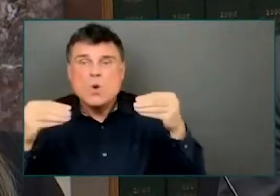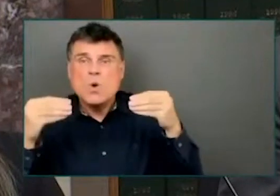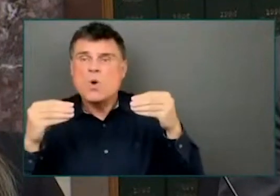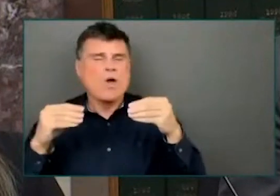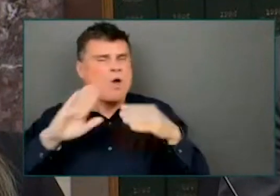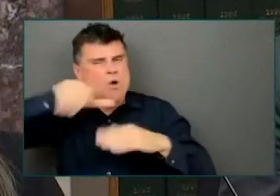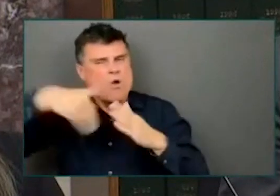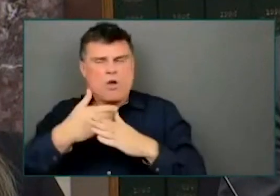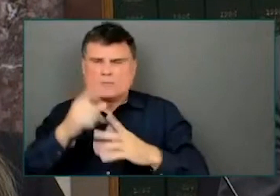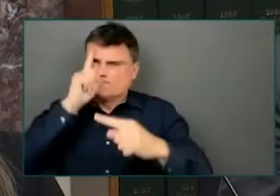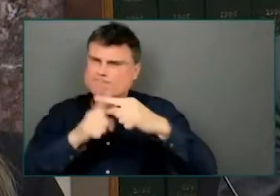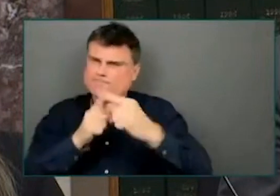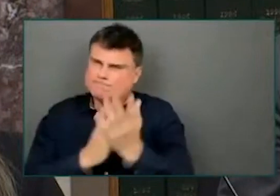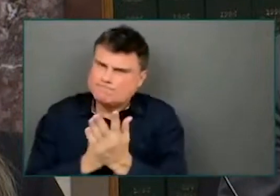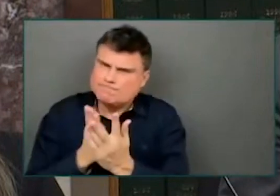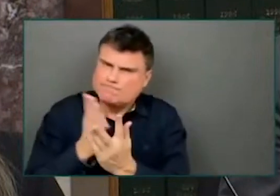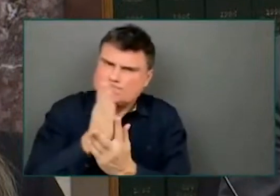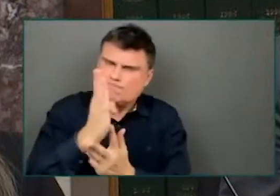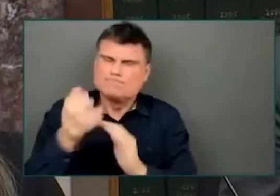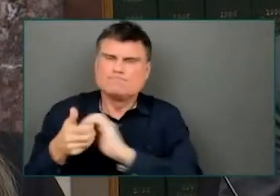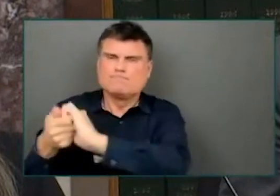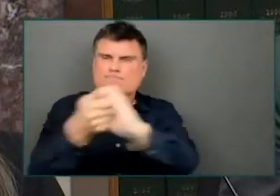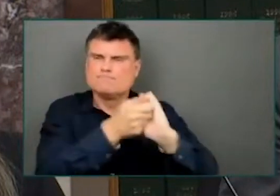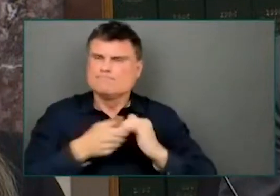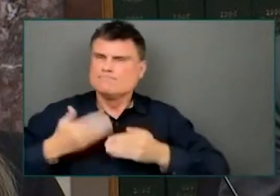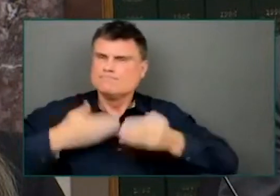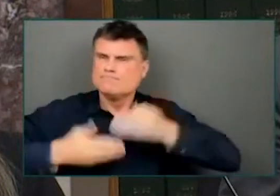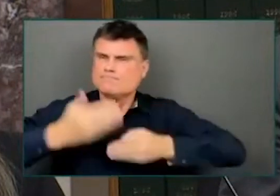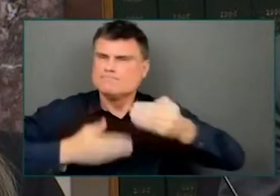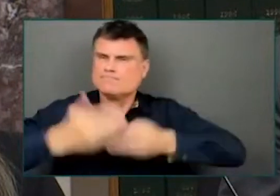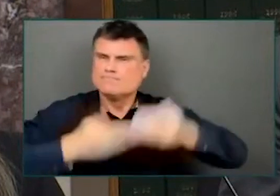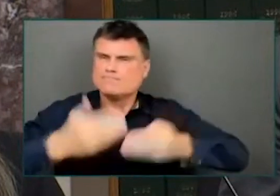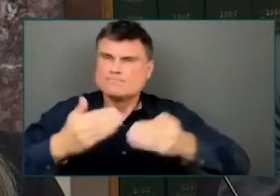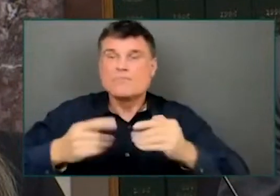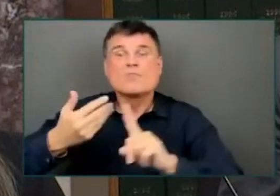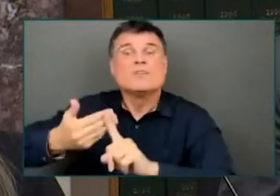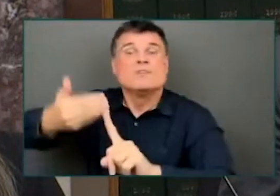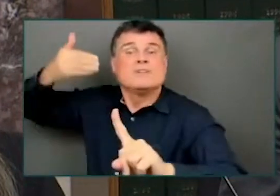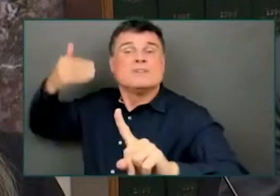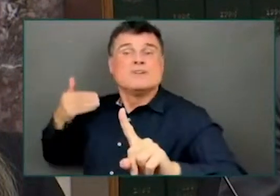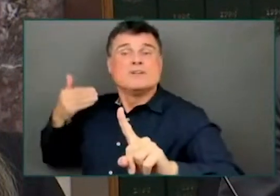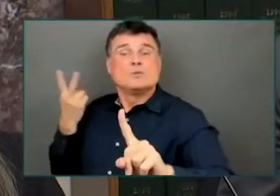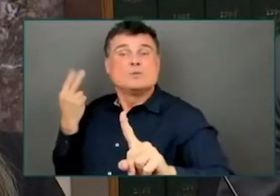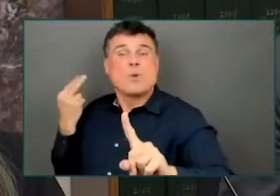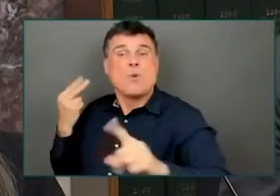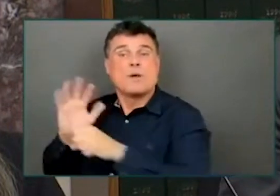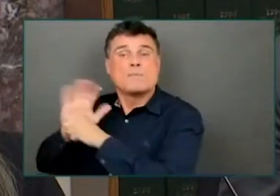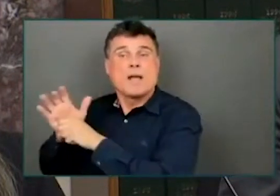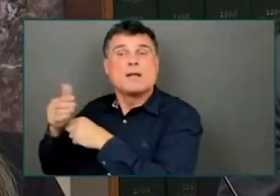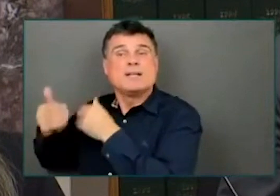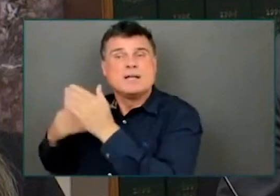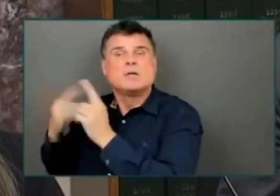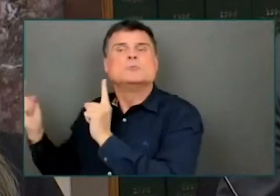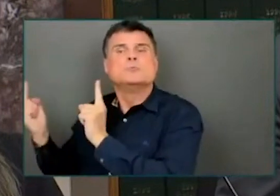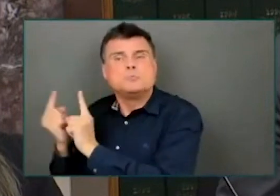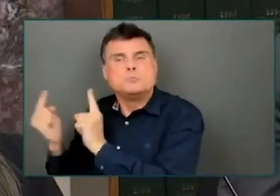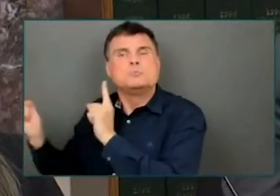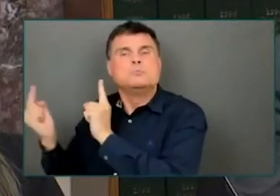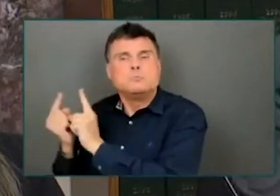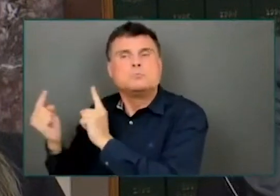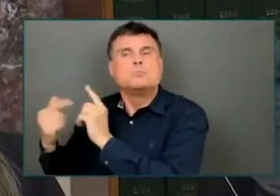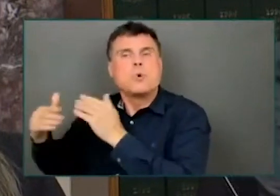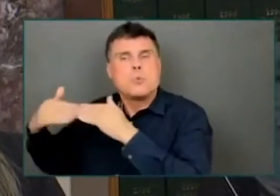the early days of the pandemic, I would sometimes bump into her as each of us working from our homes would go out for a walk around the block. And she told